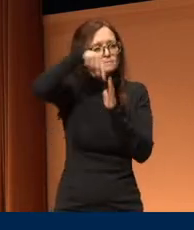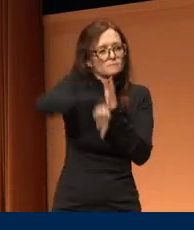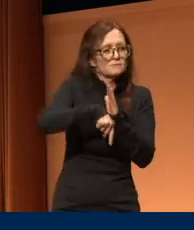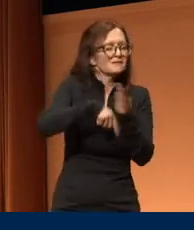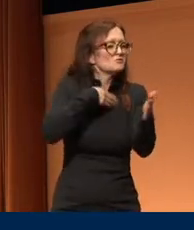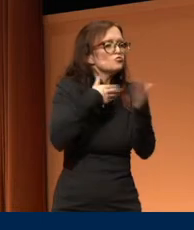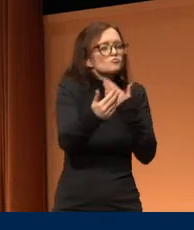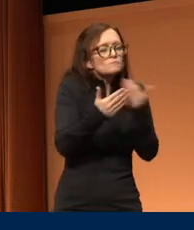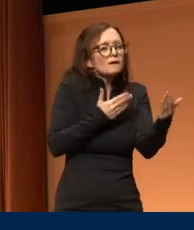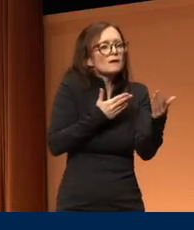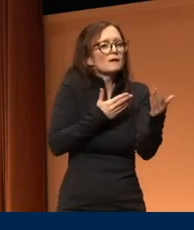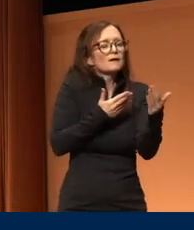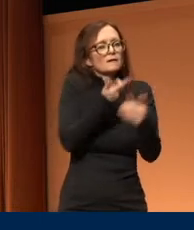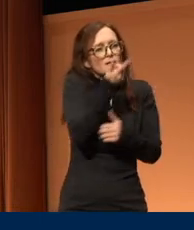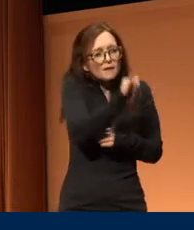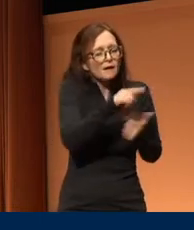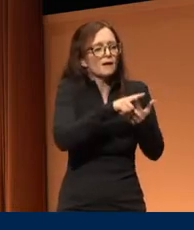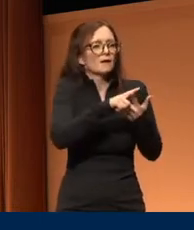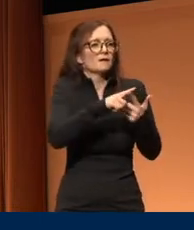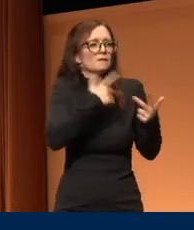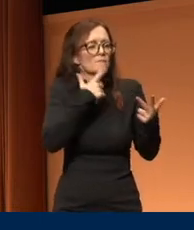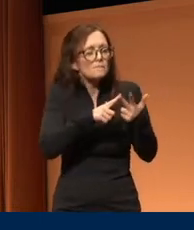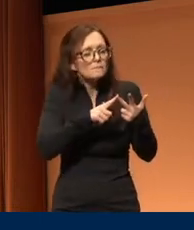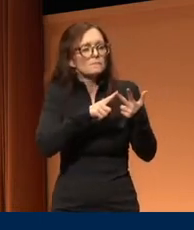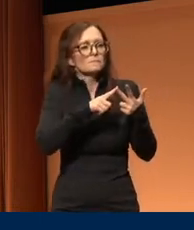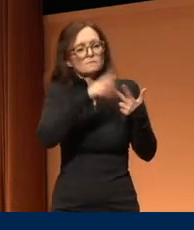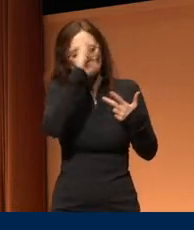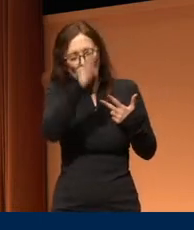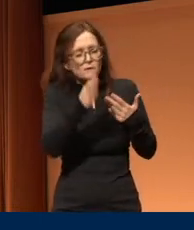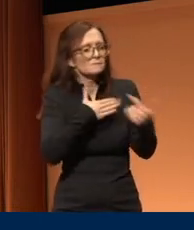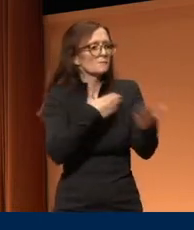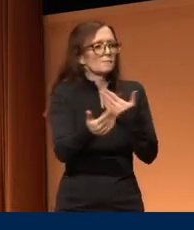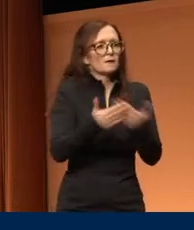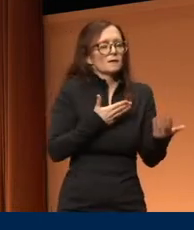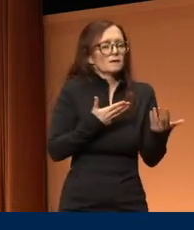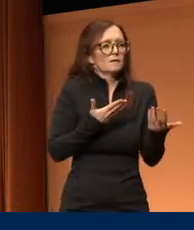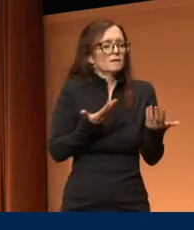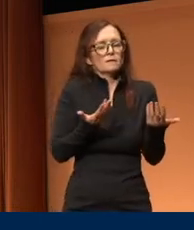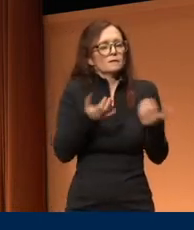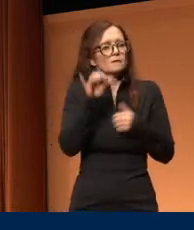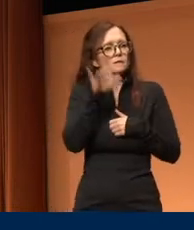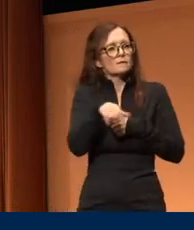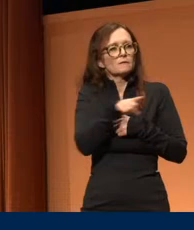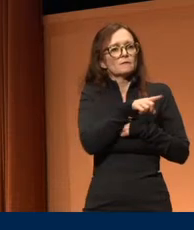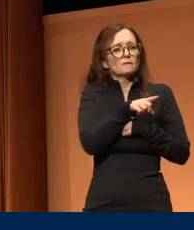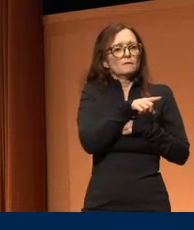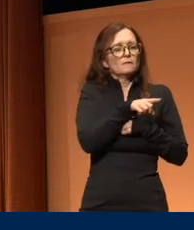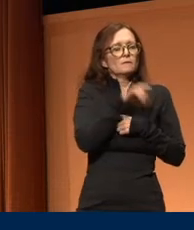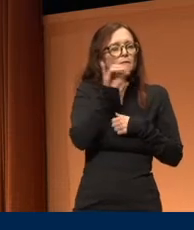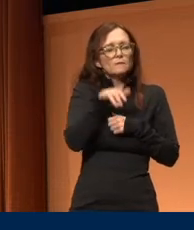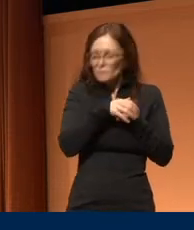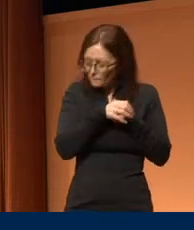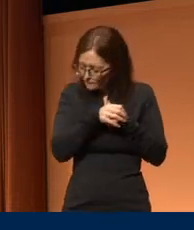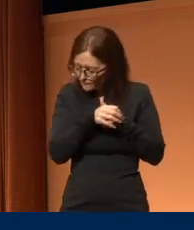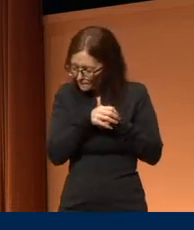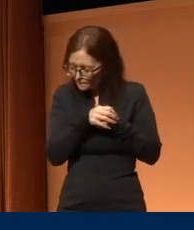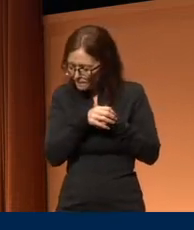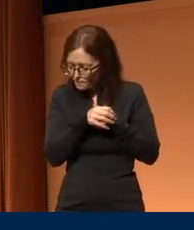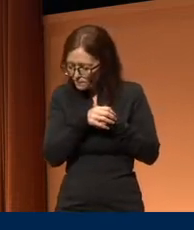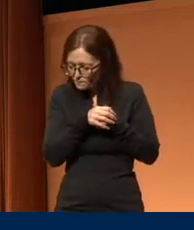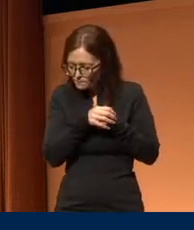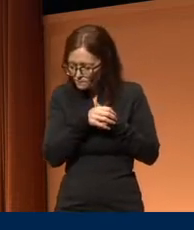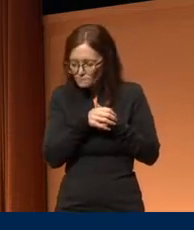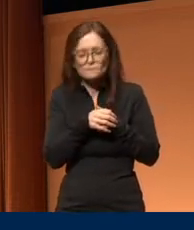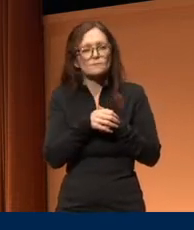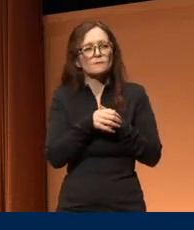sexual orientation. This brings me to my next and fifth point about the impact of love on truth.